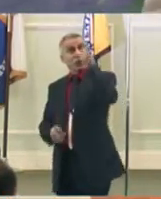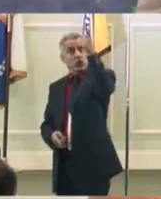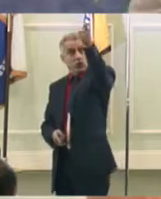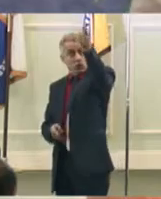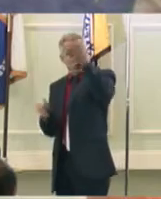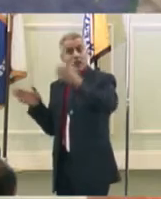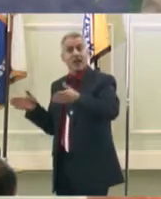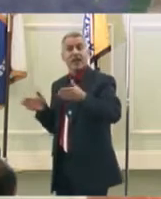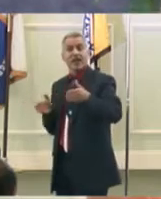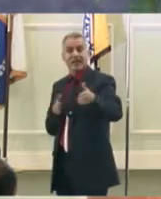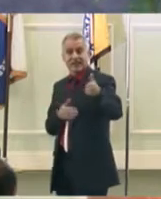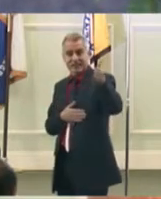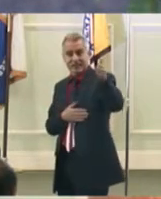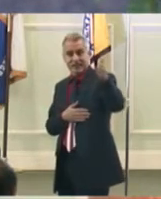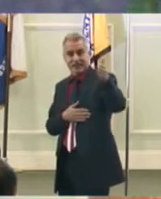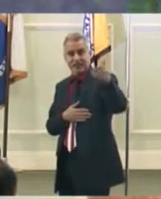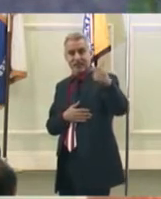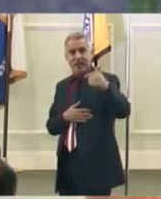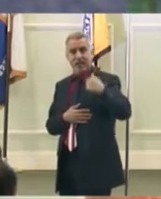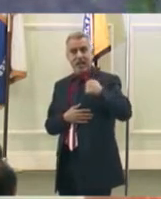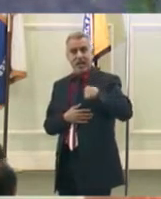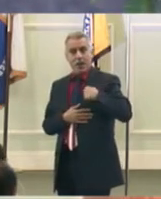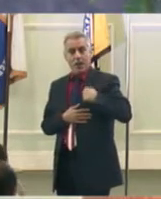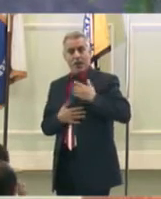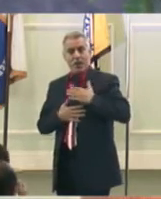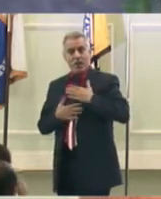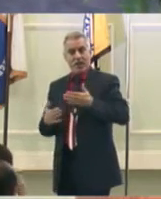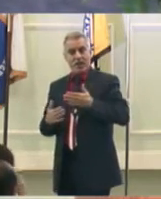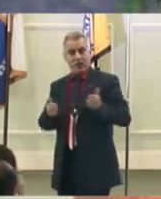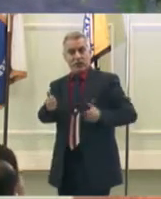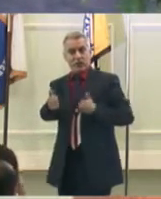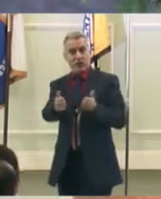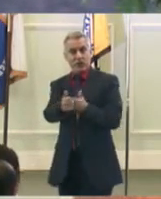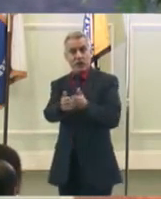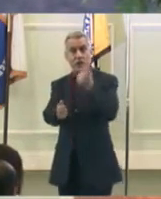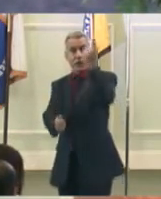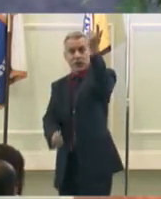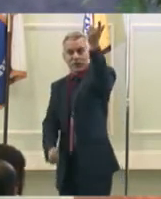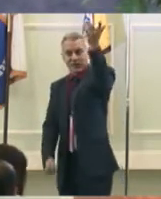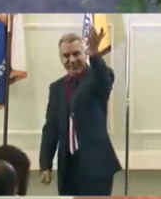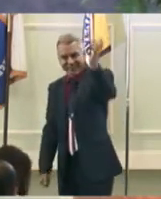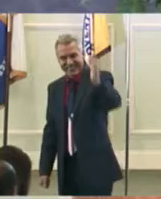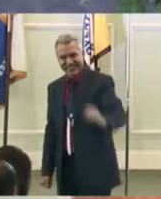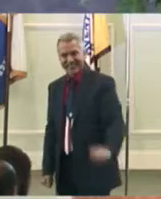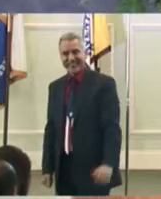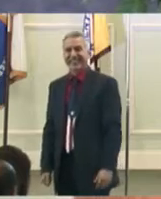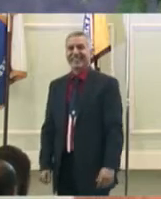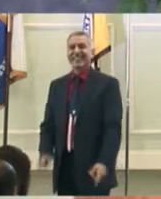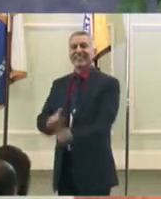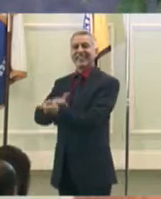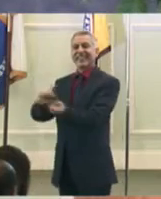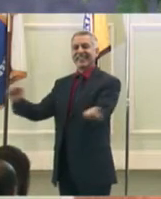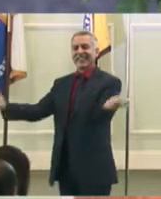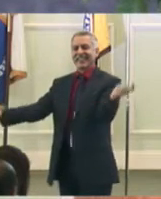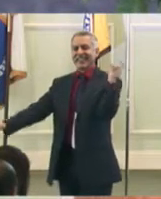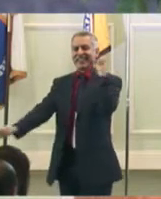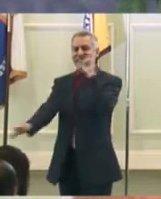You guys know Philippians 2:5. Let's go there to get an idea. That's another one of my favorite memory texts.